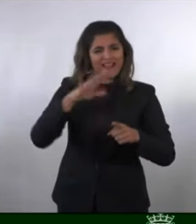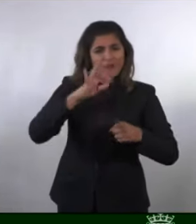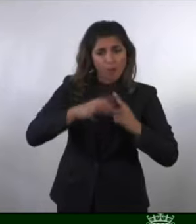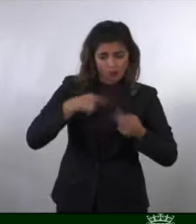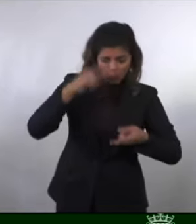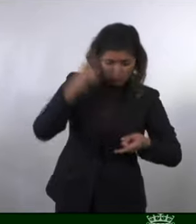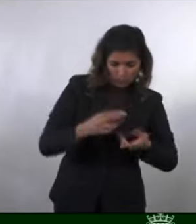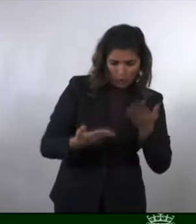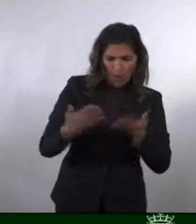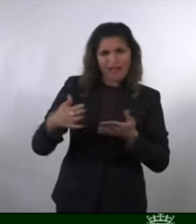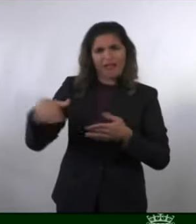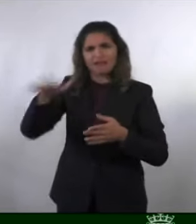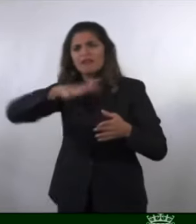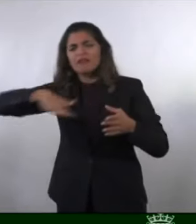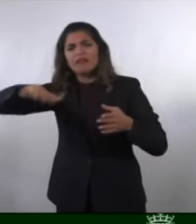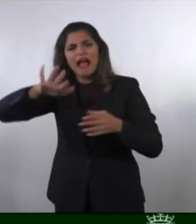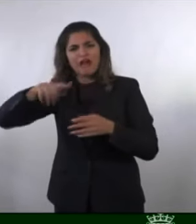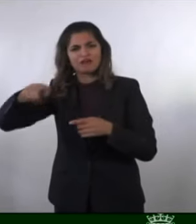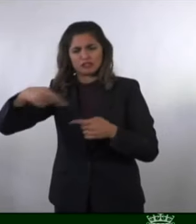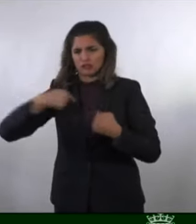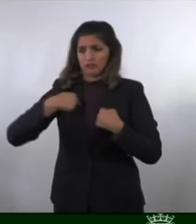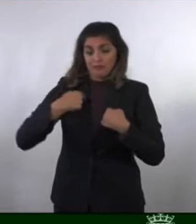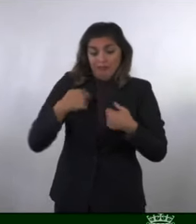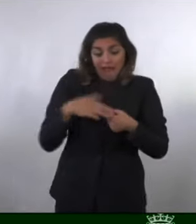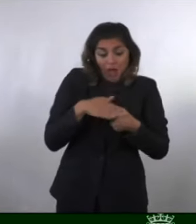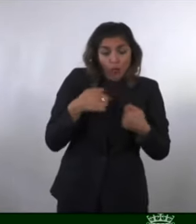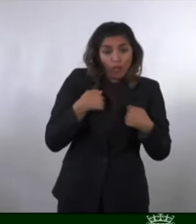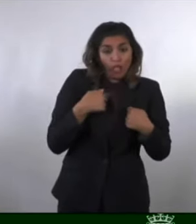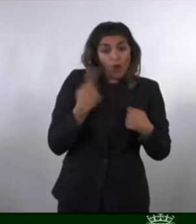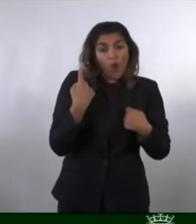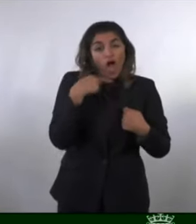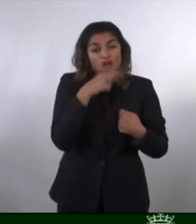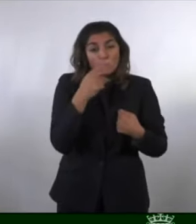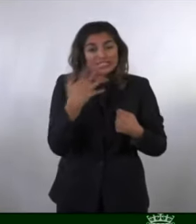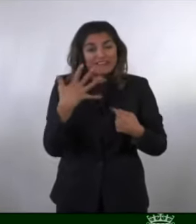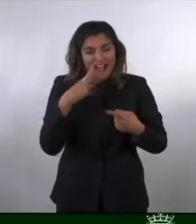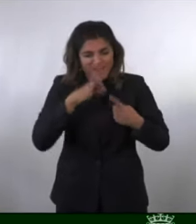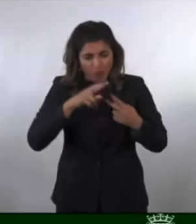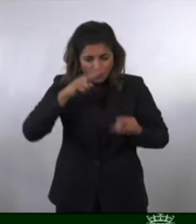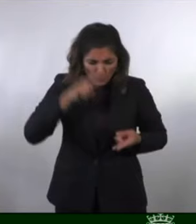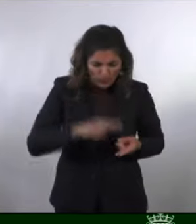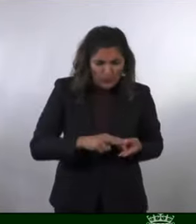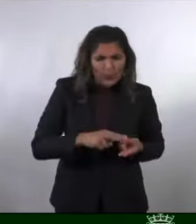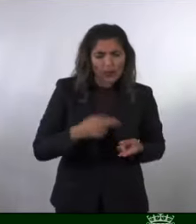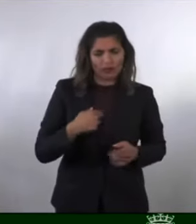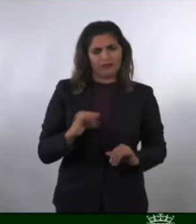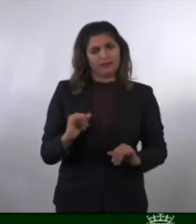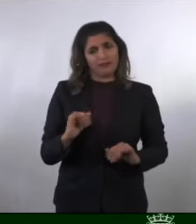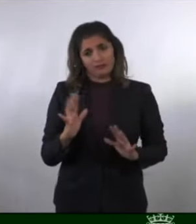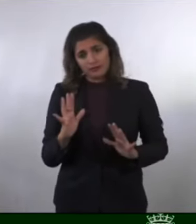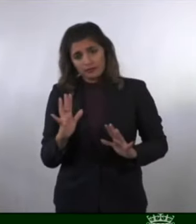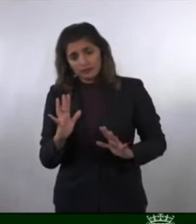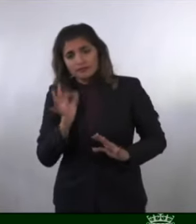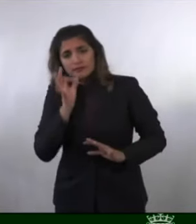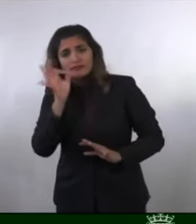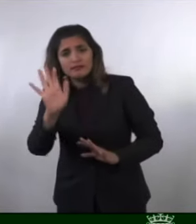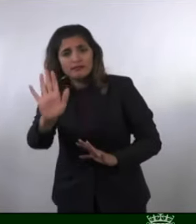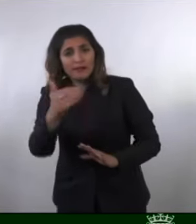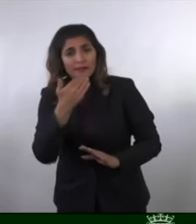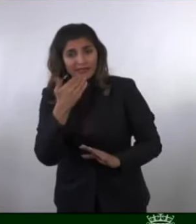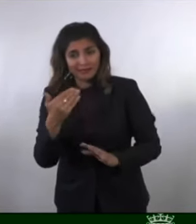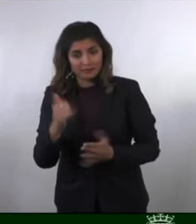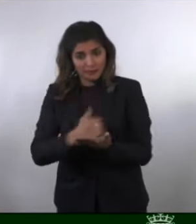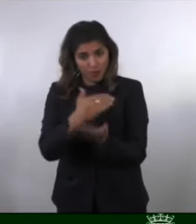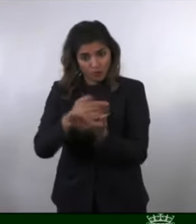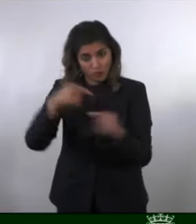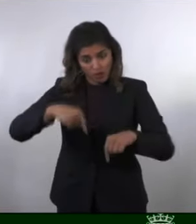and my constituency was 125 points lower. Will my right honourable friend assure me that London will